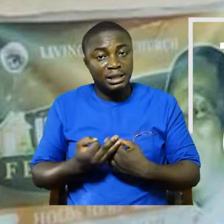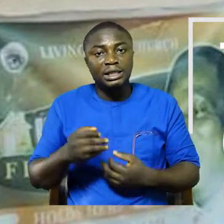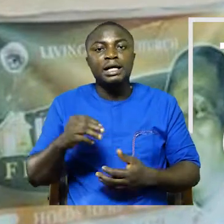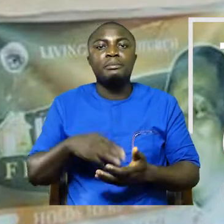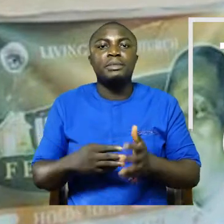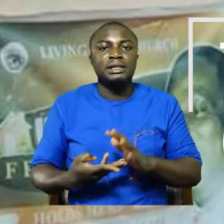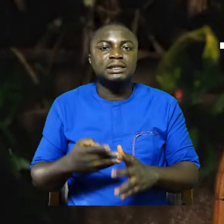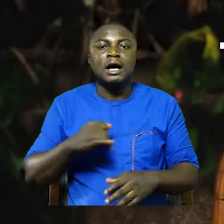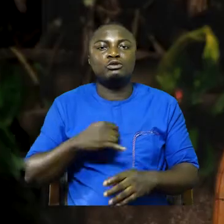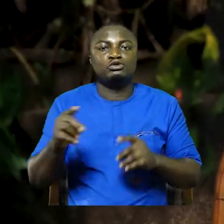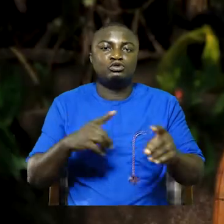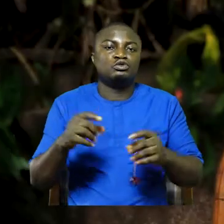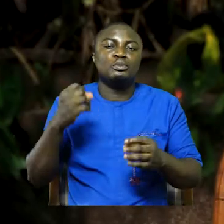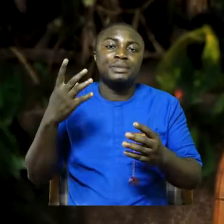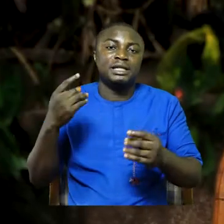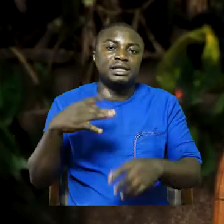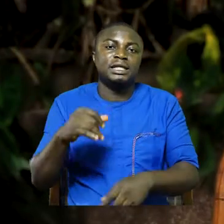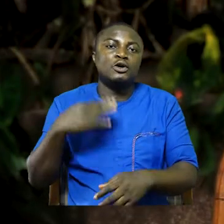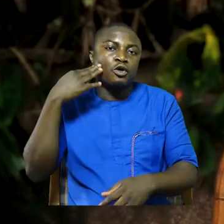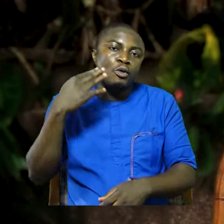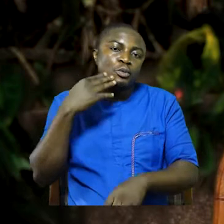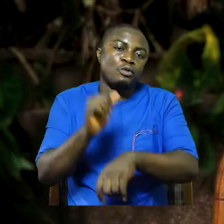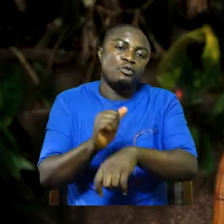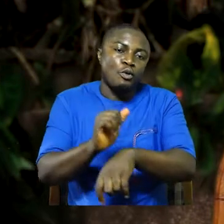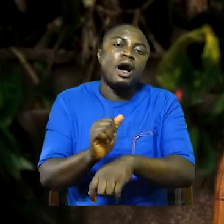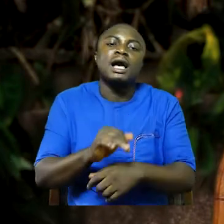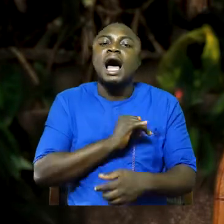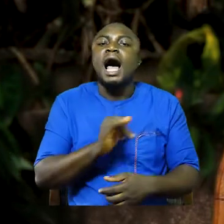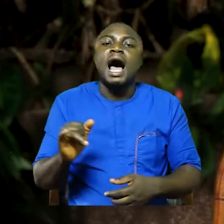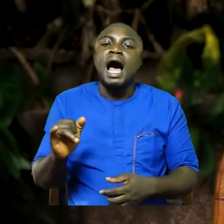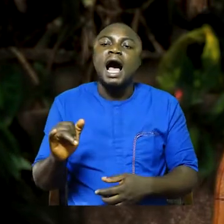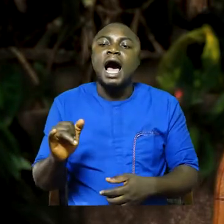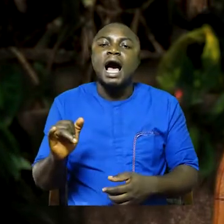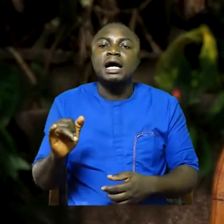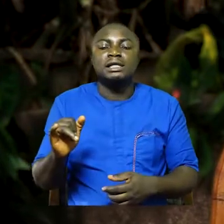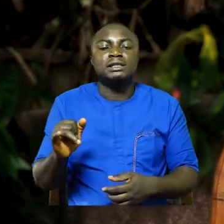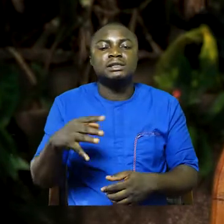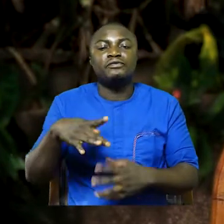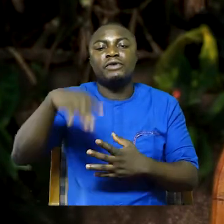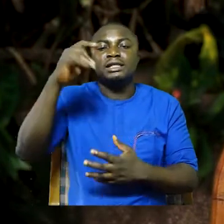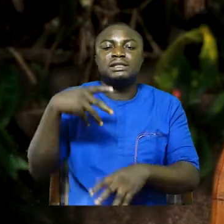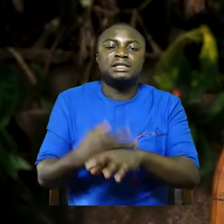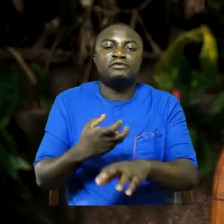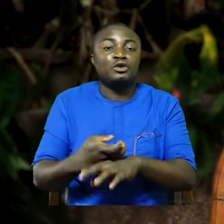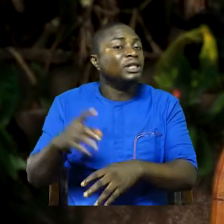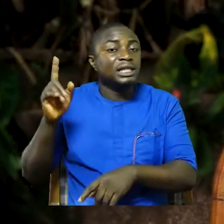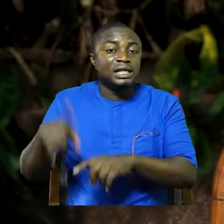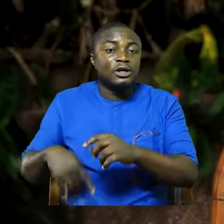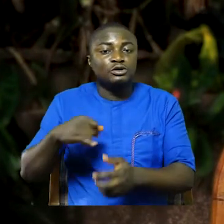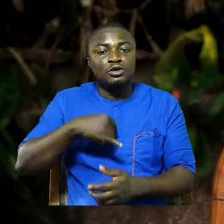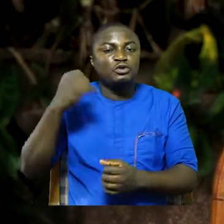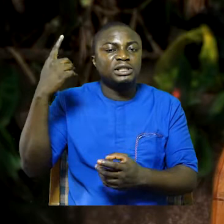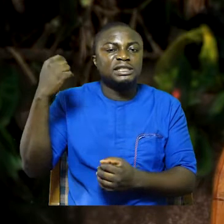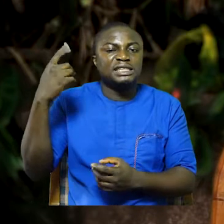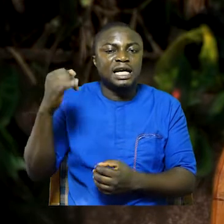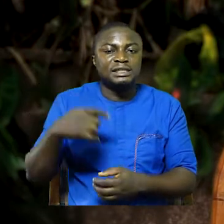someone that is used to doing many of these chores, and all of a sudden I'm beginning to find them very hard to do. They couldn't understand.